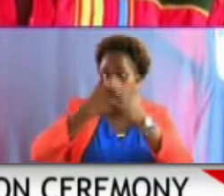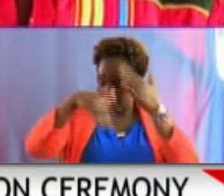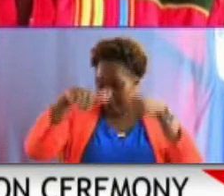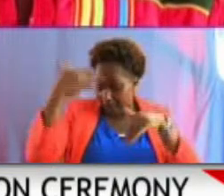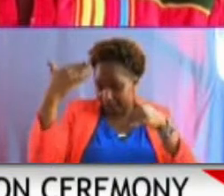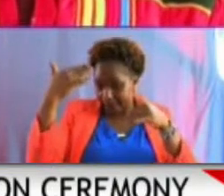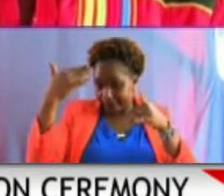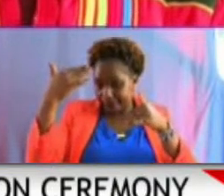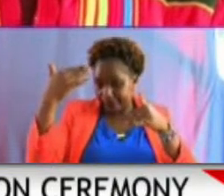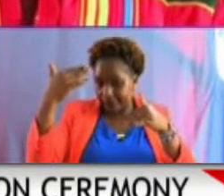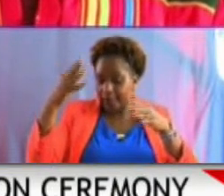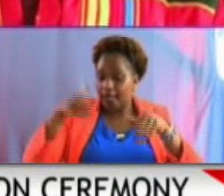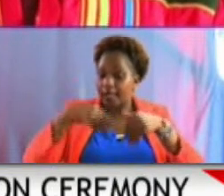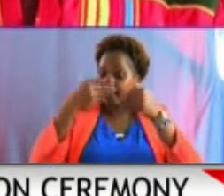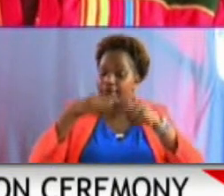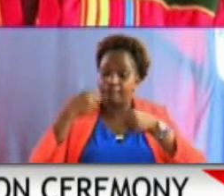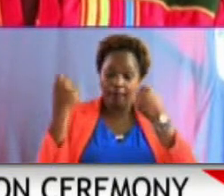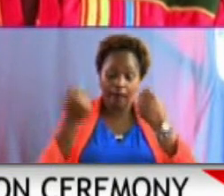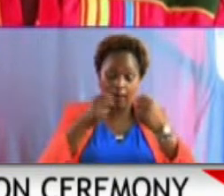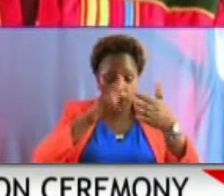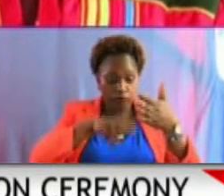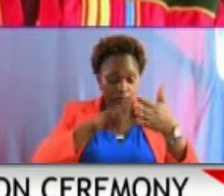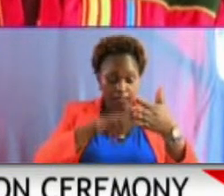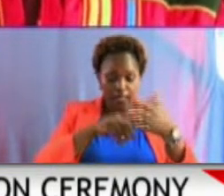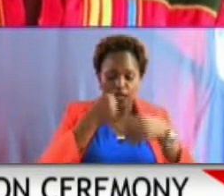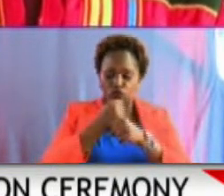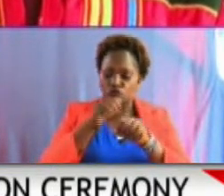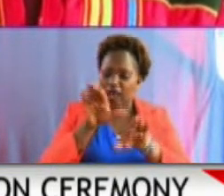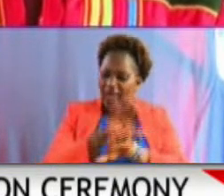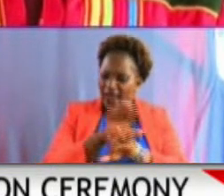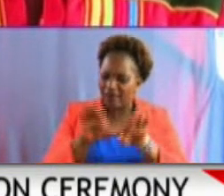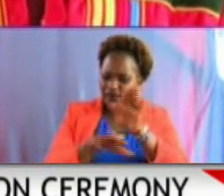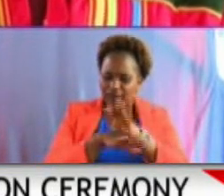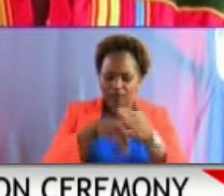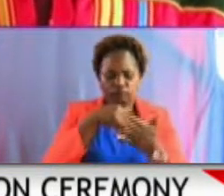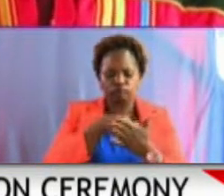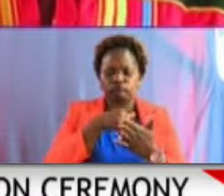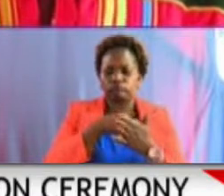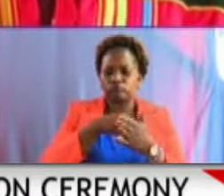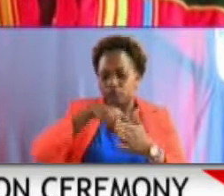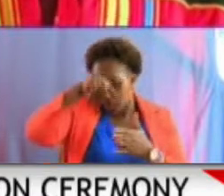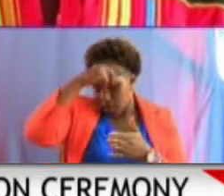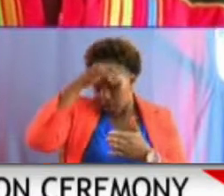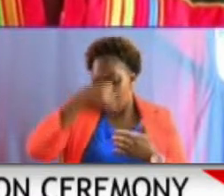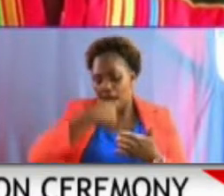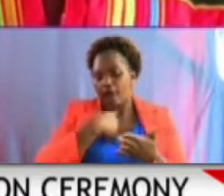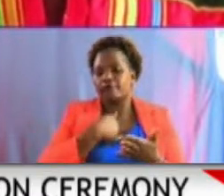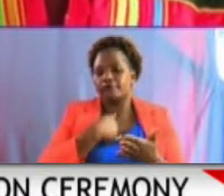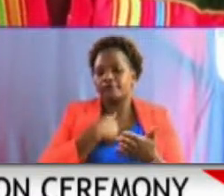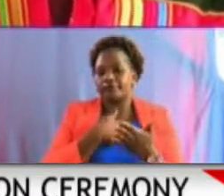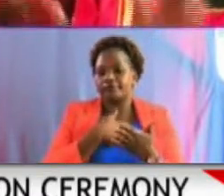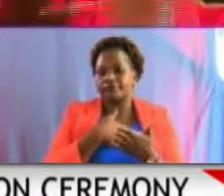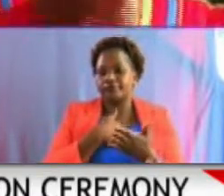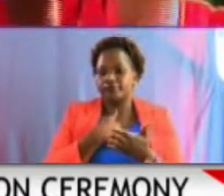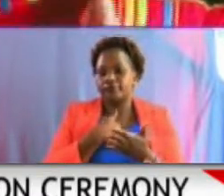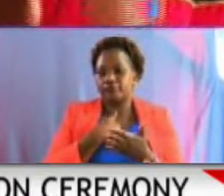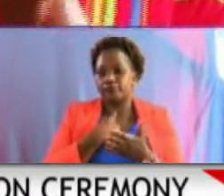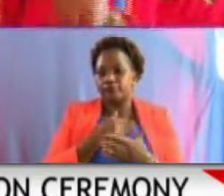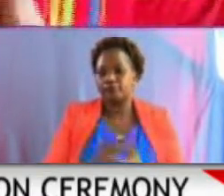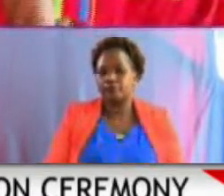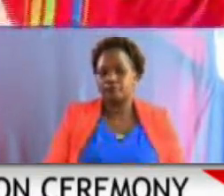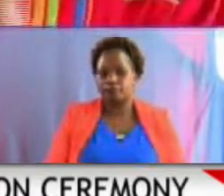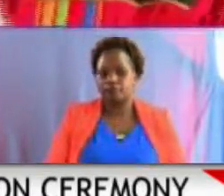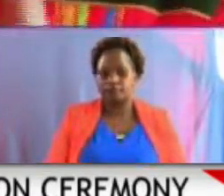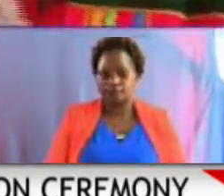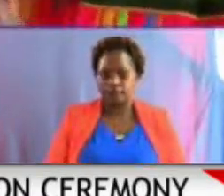university, give power to read and do all that appertains to these degrees.